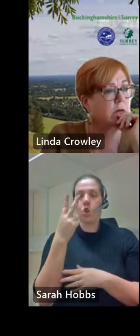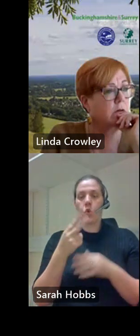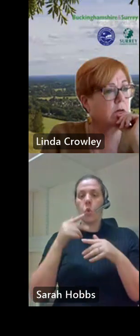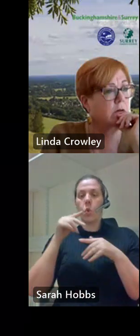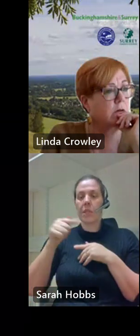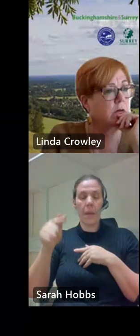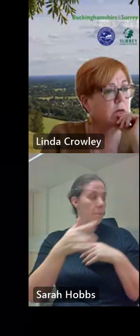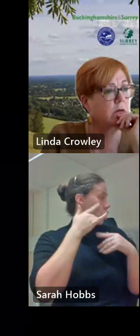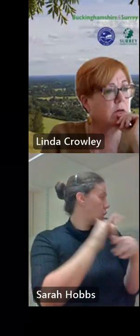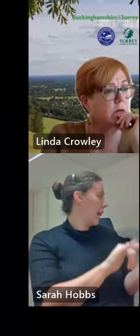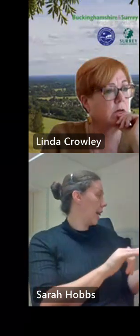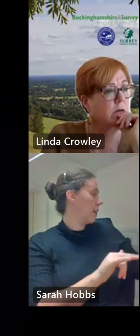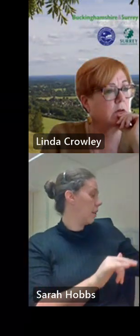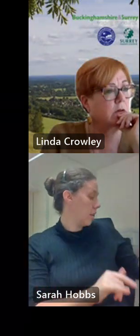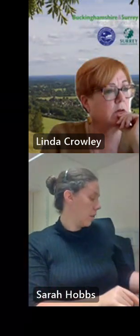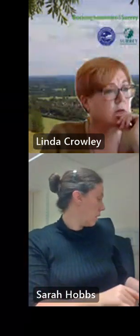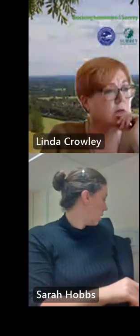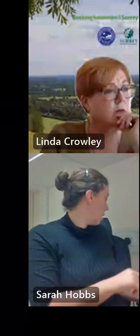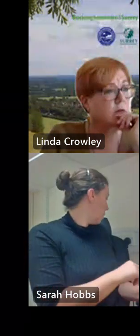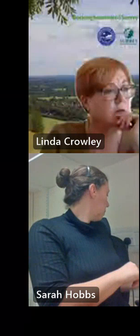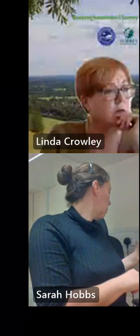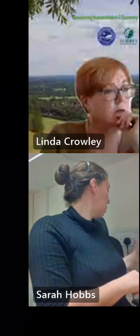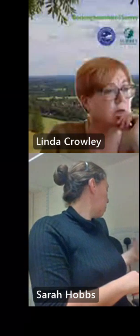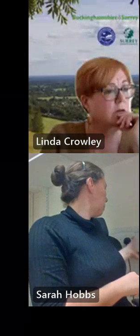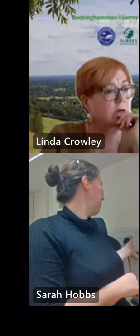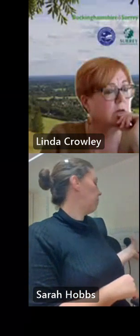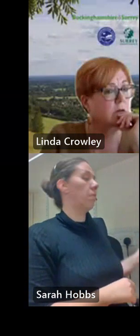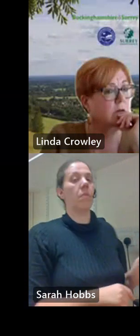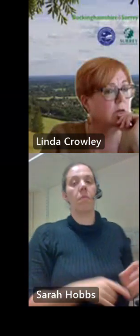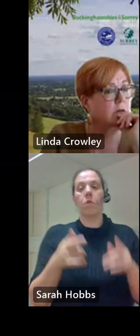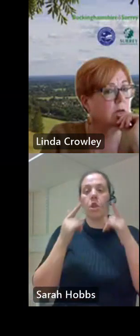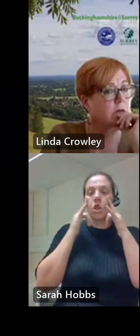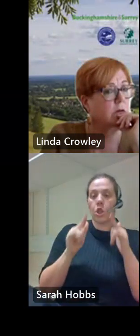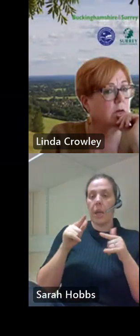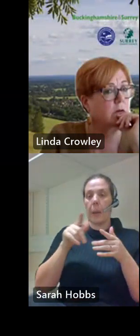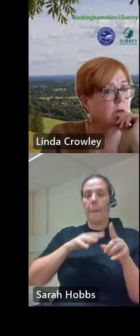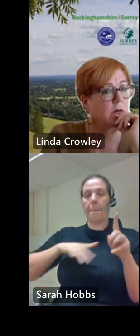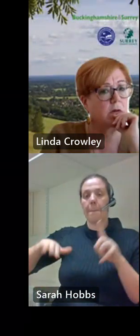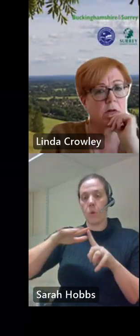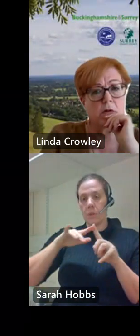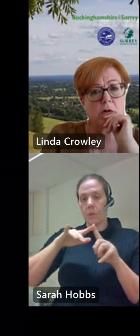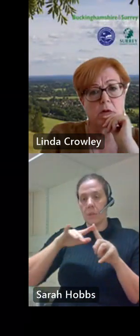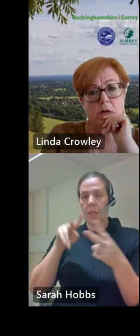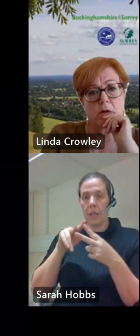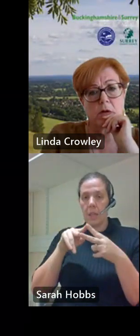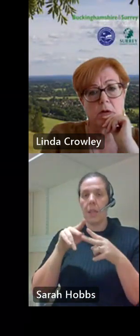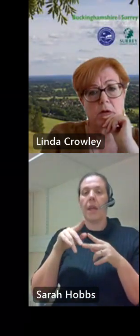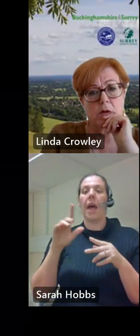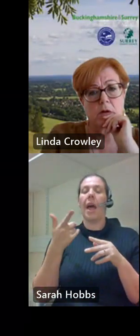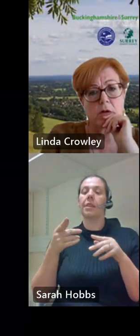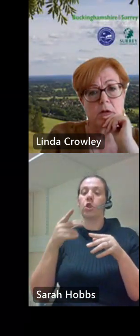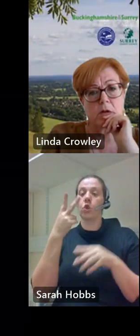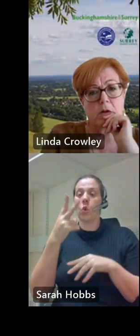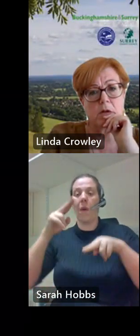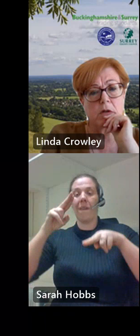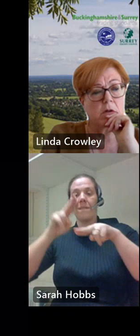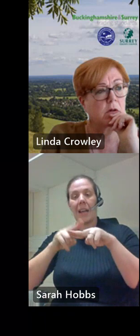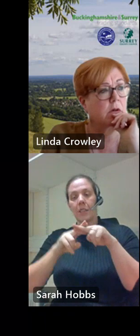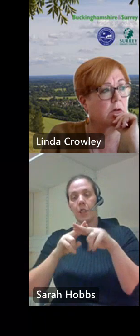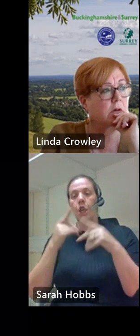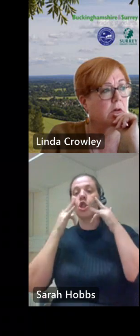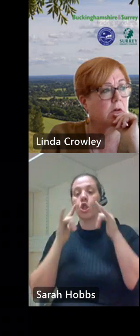But it's also known as multi-factor authentication or 2FA, two-factor authentication. But for